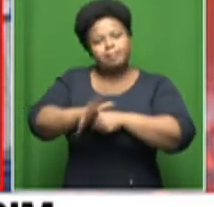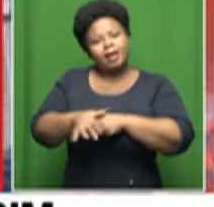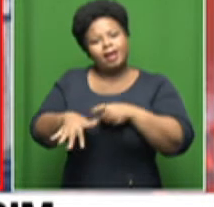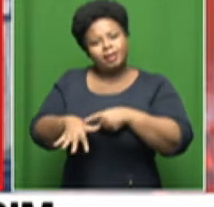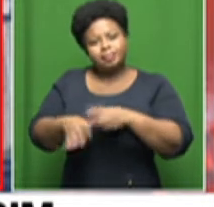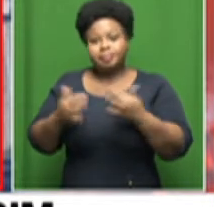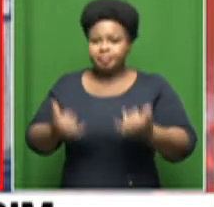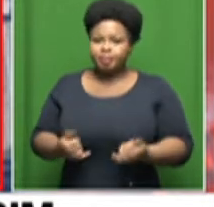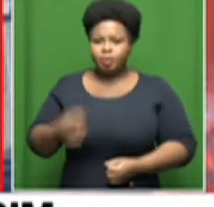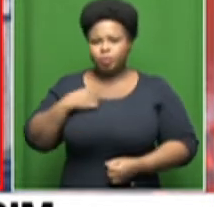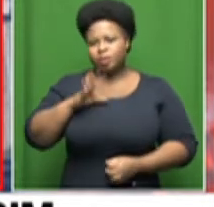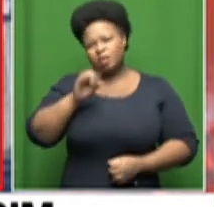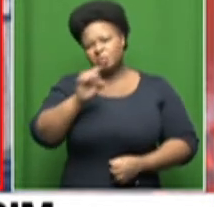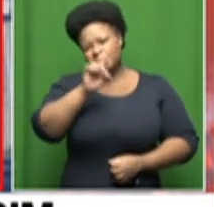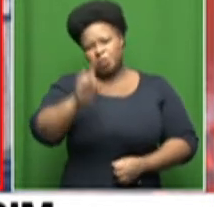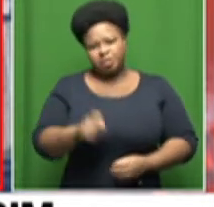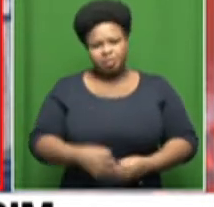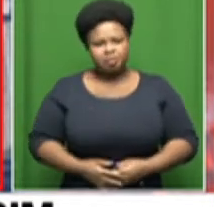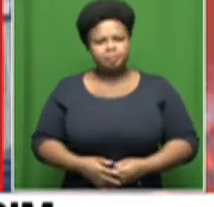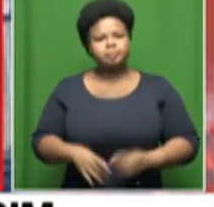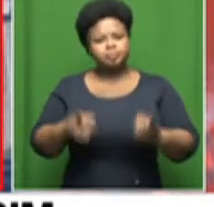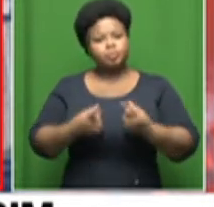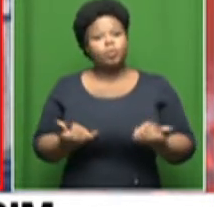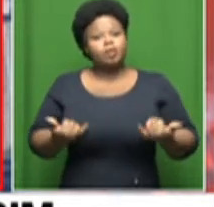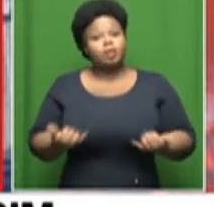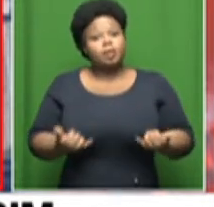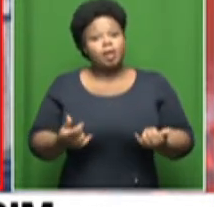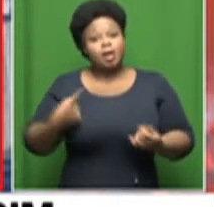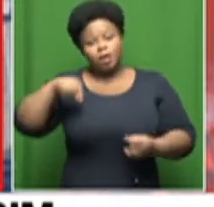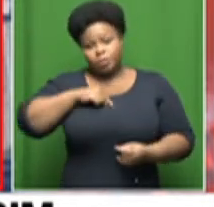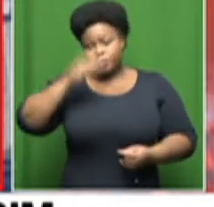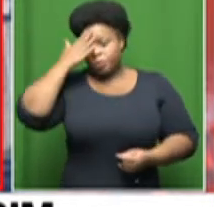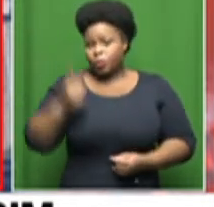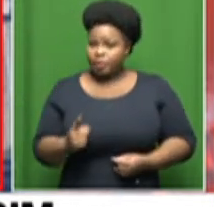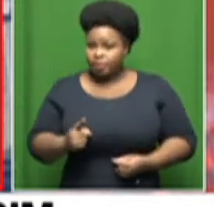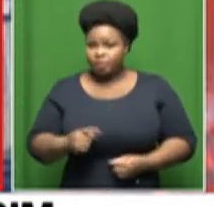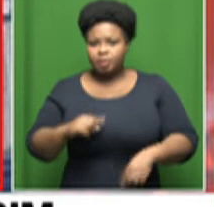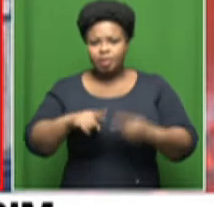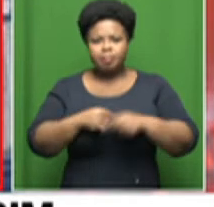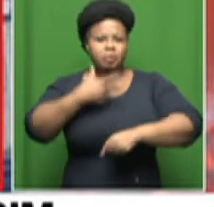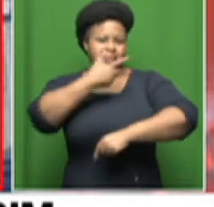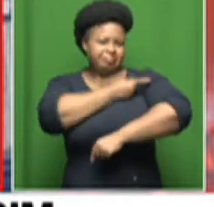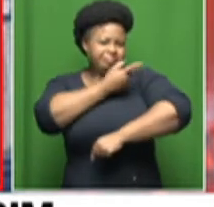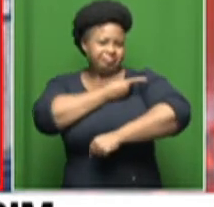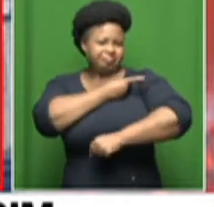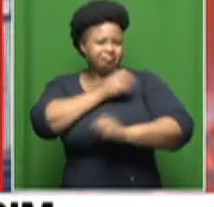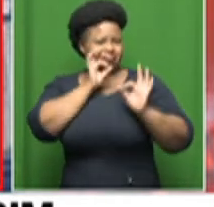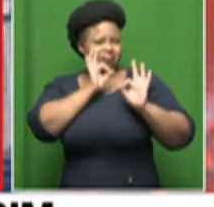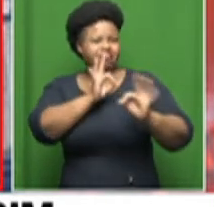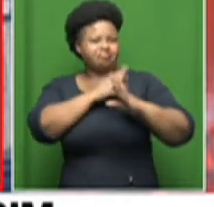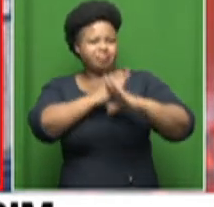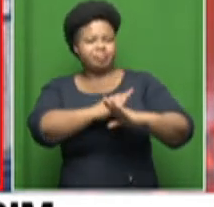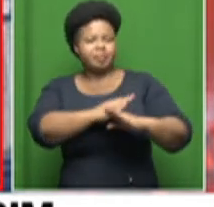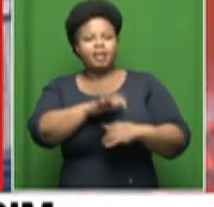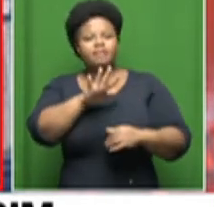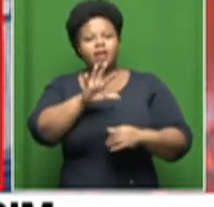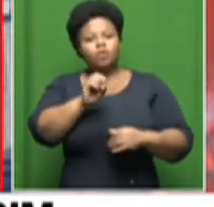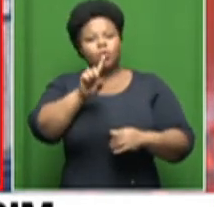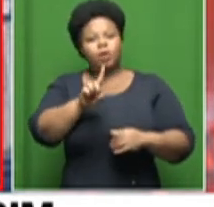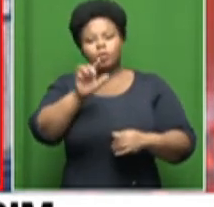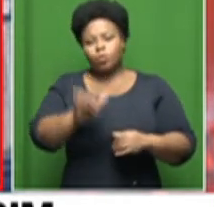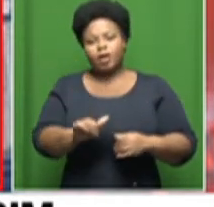go on to answer the question about what do we know now about vaccine efficacy and the